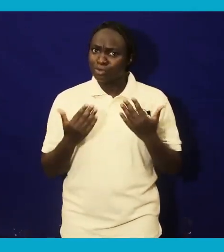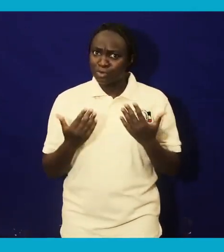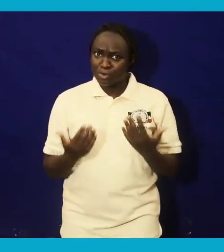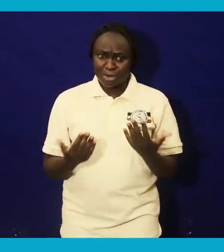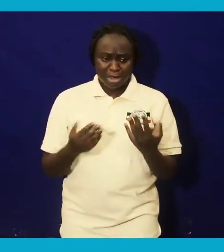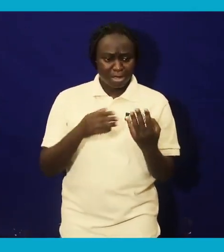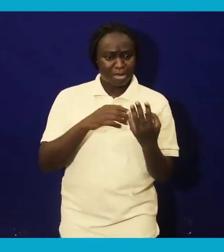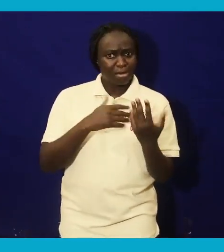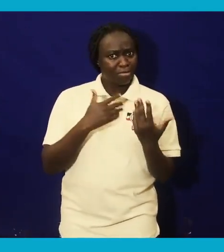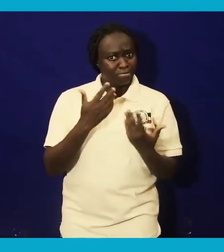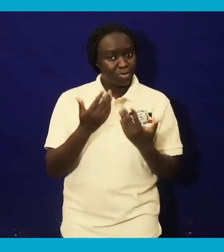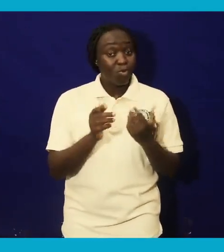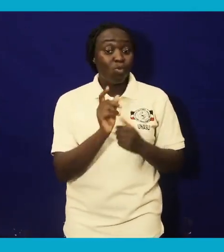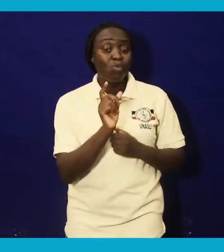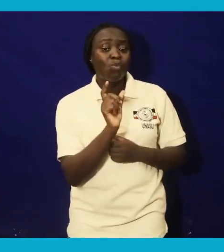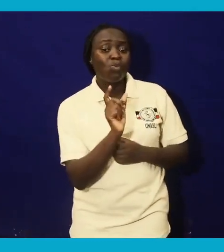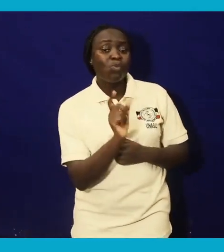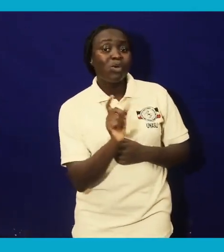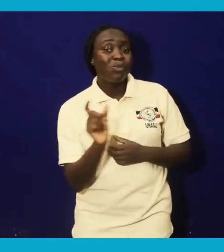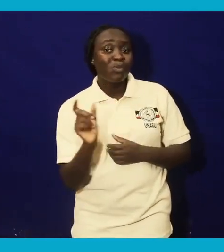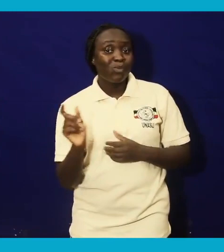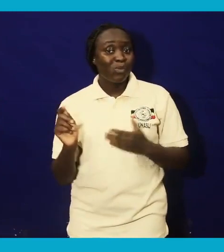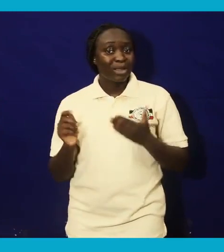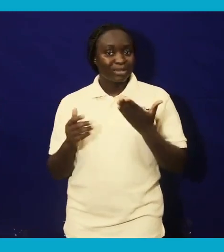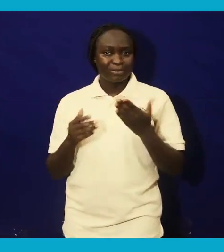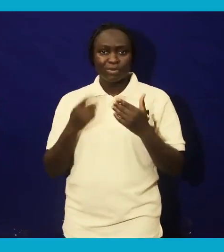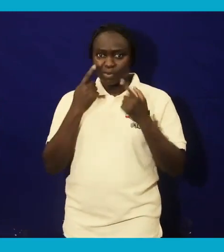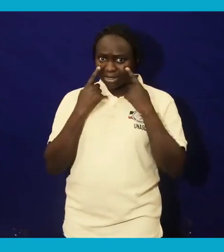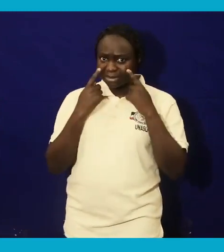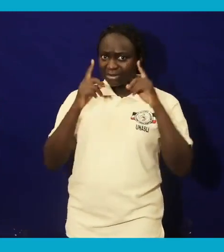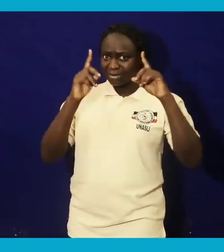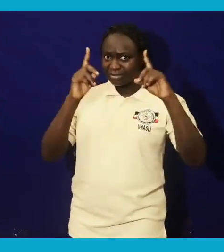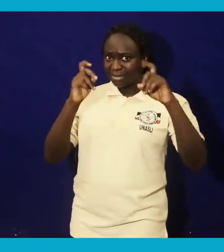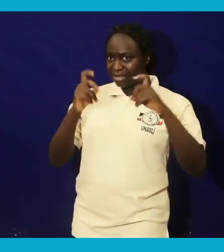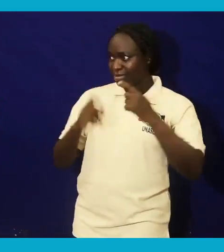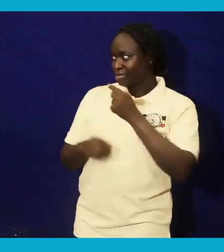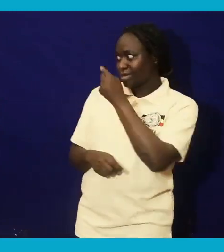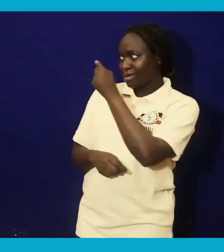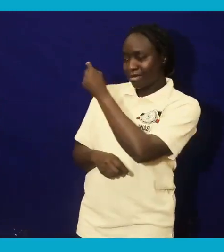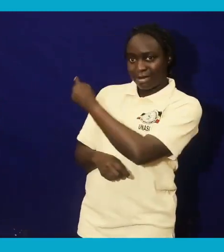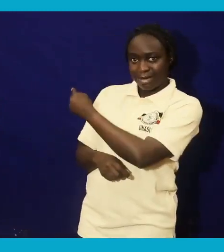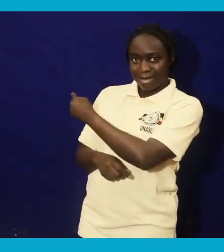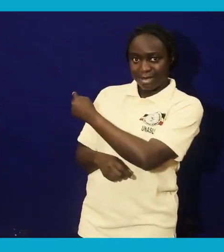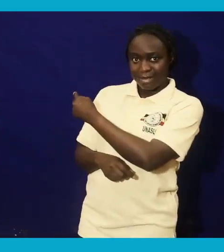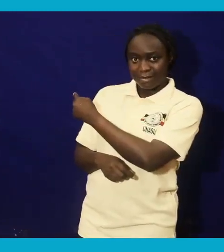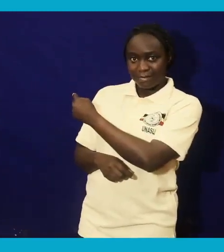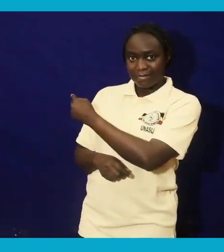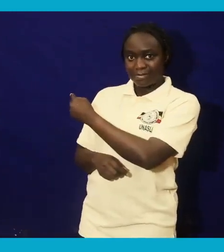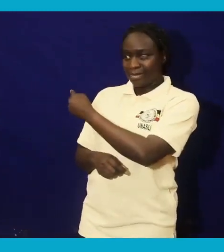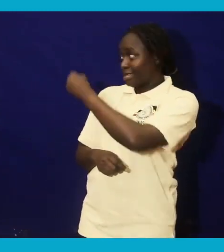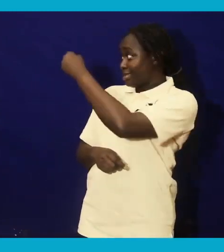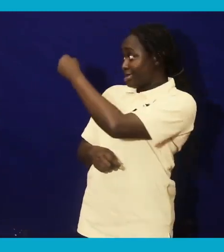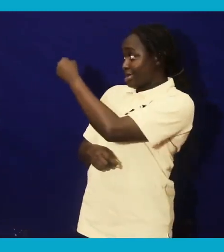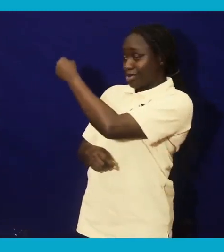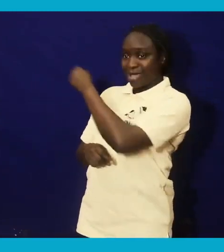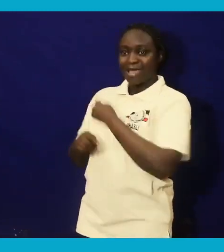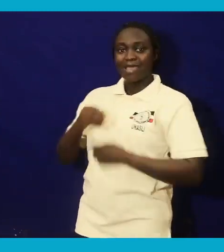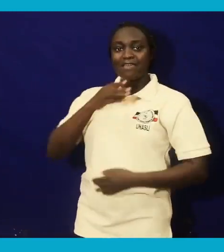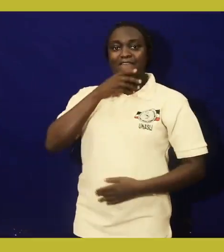brother. Good. So now we have the words. Now let's look at the